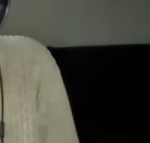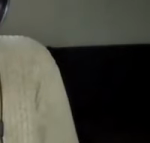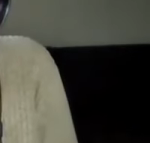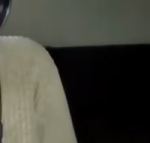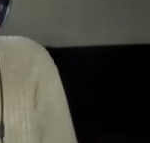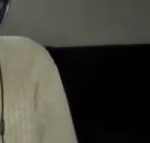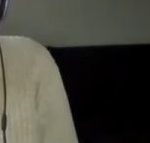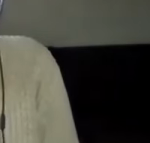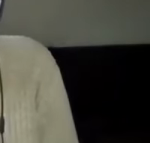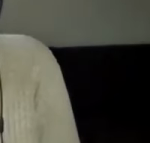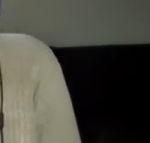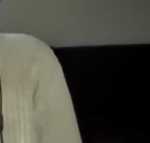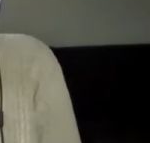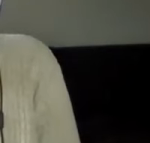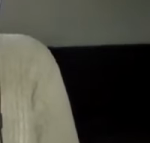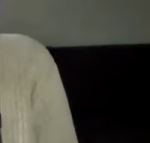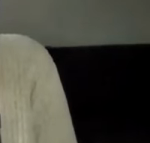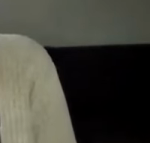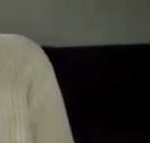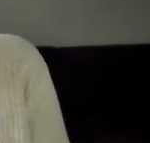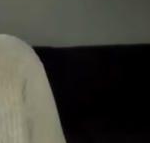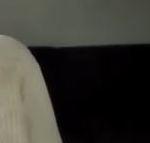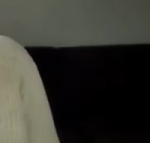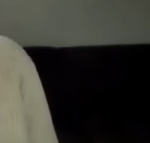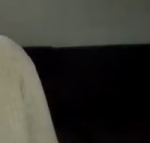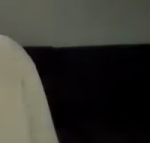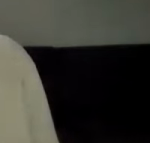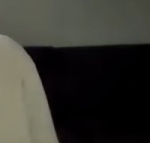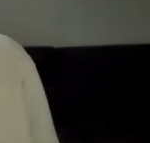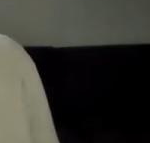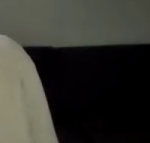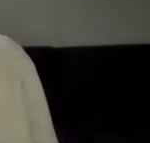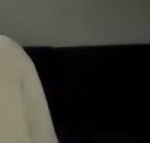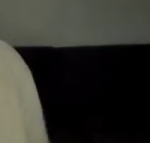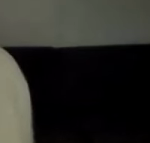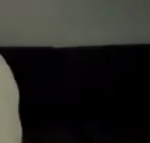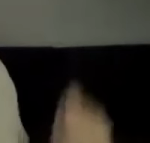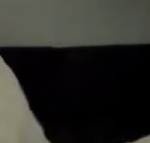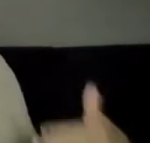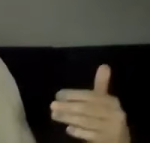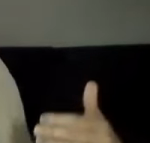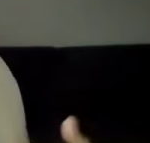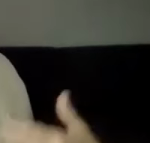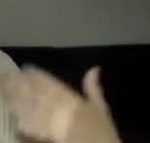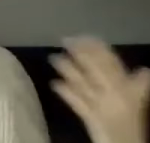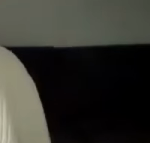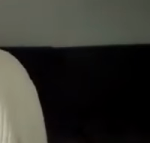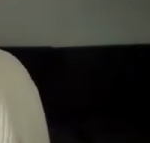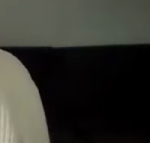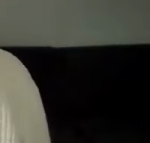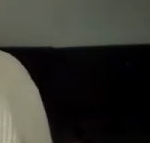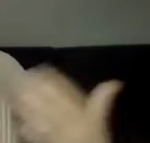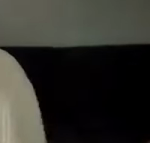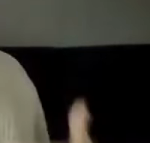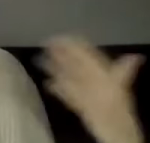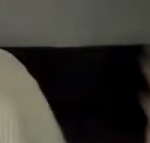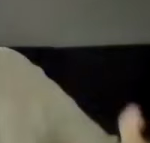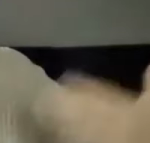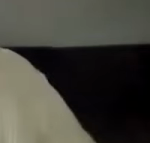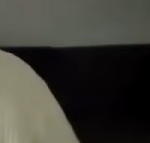And of course, Pamela making the really accurate comment that employing seniors in organizations and services that